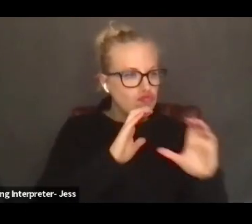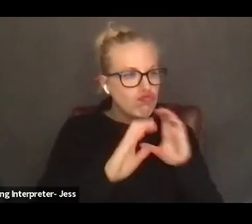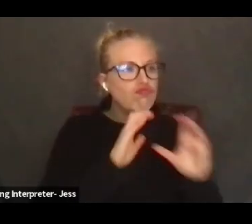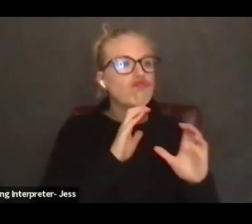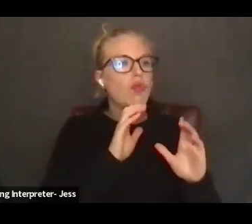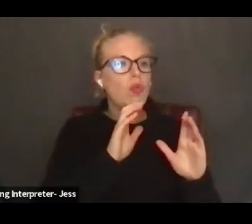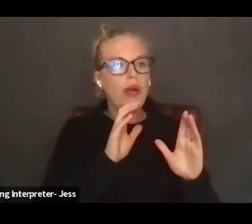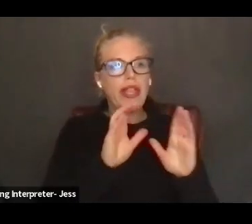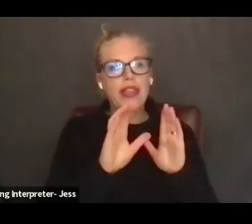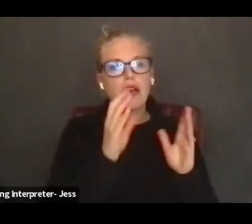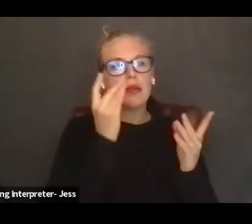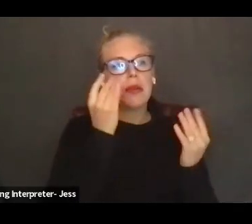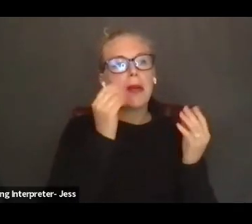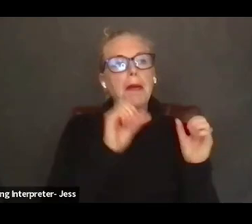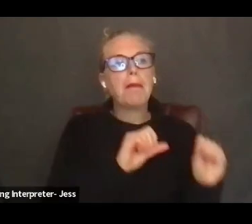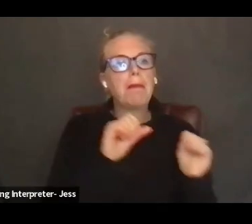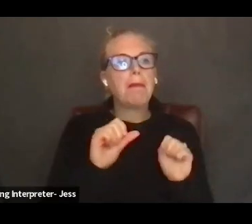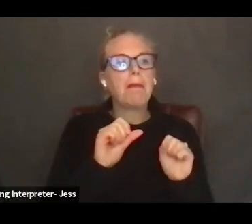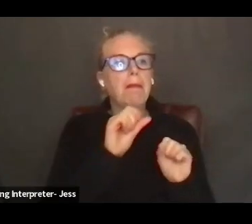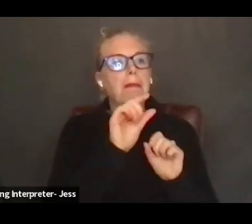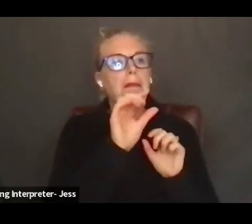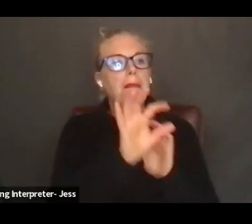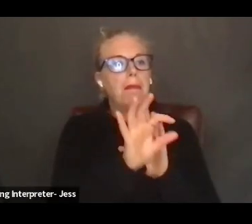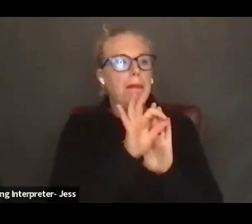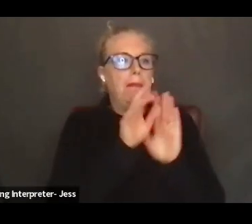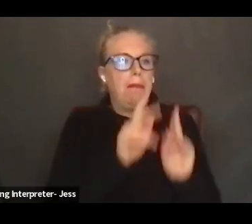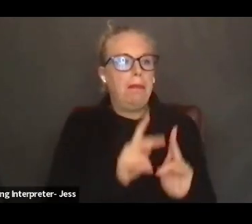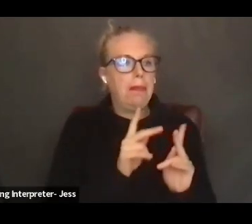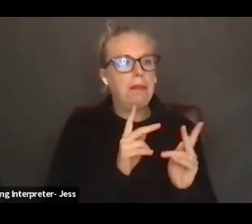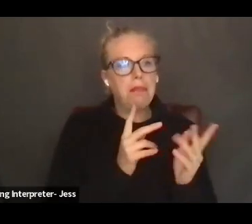proposed agent to kind of feel them out, see if they're willing to